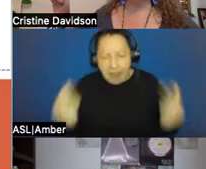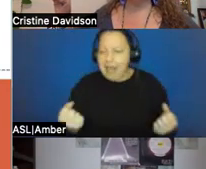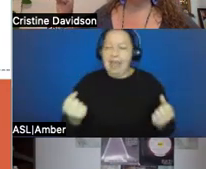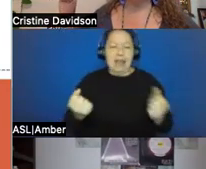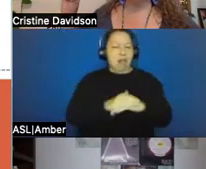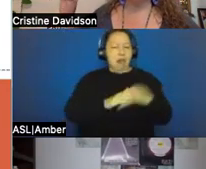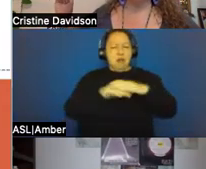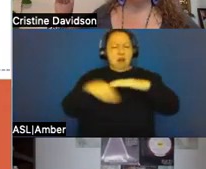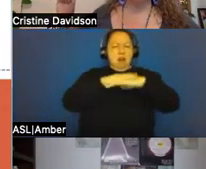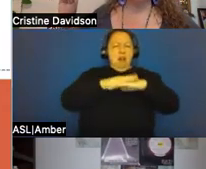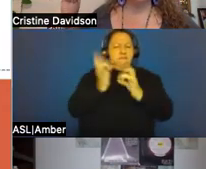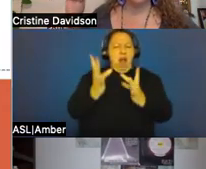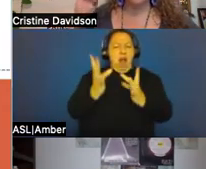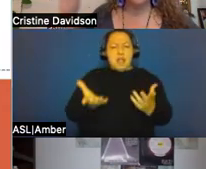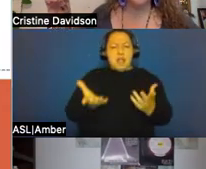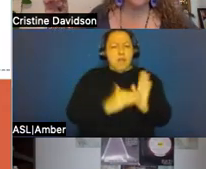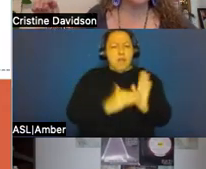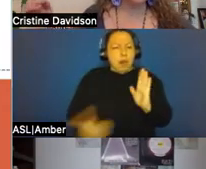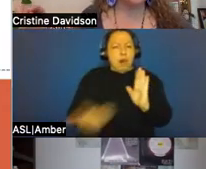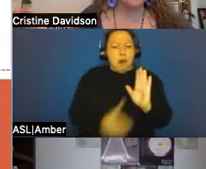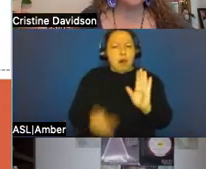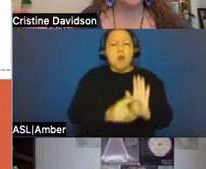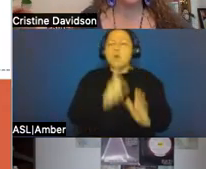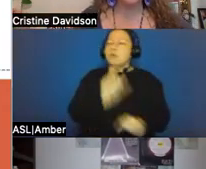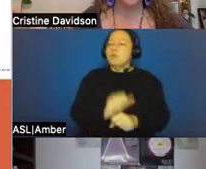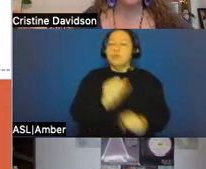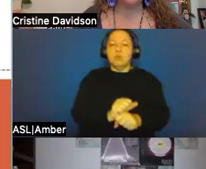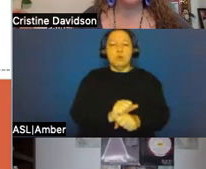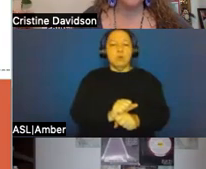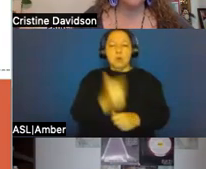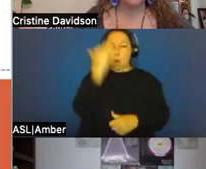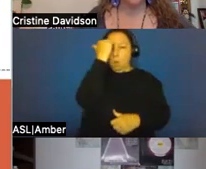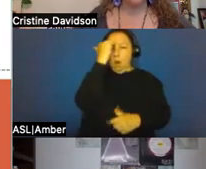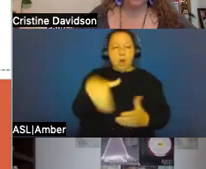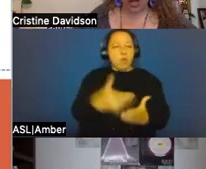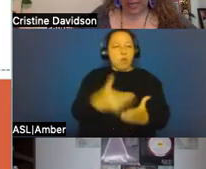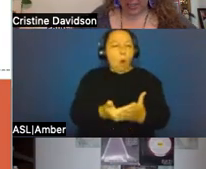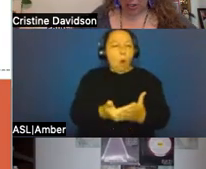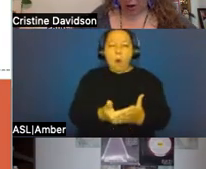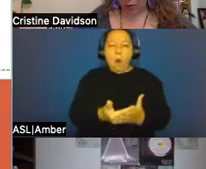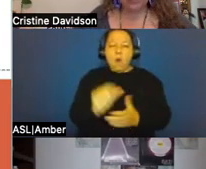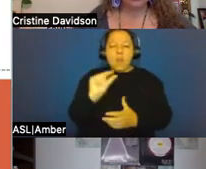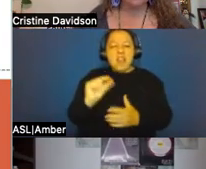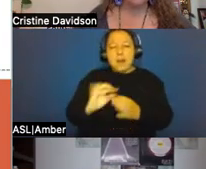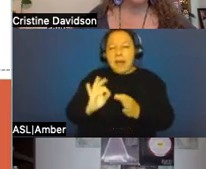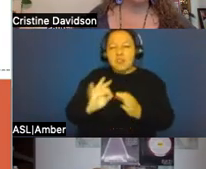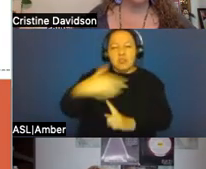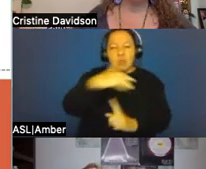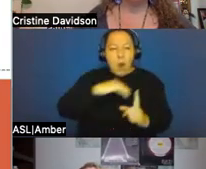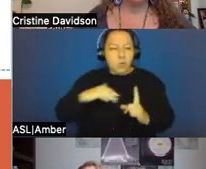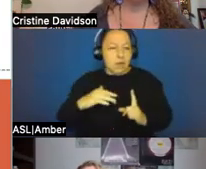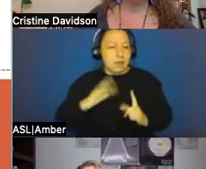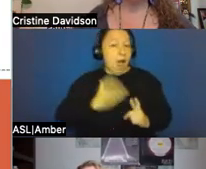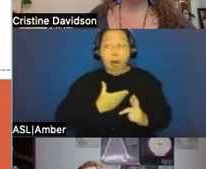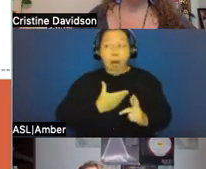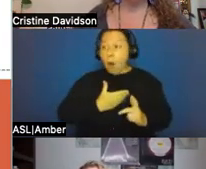super, super in tune with all the nuances around us, right? And so our job is to always believe them and stand